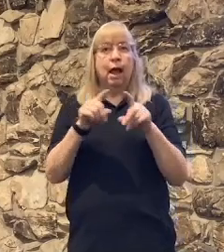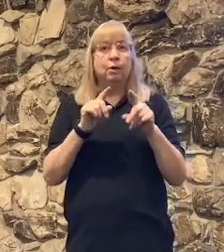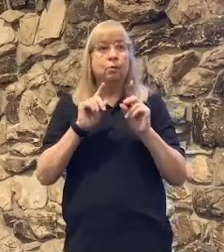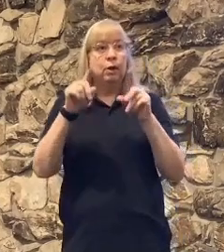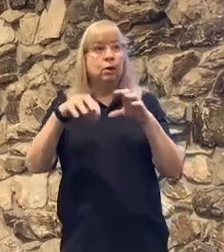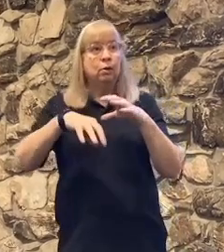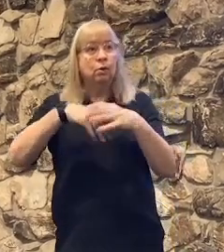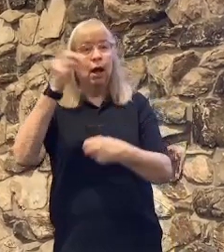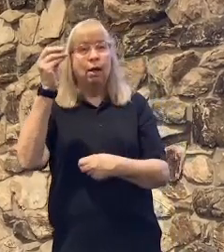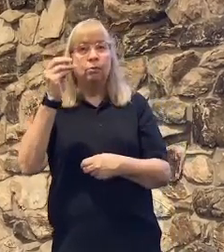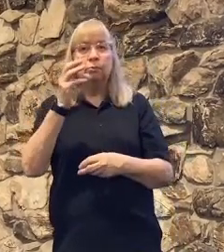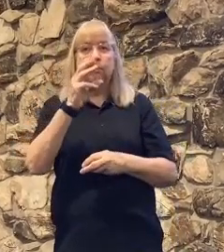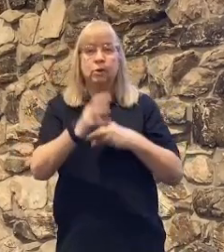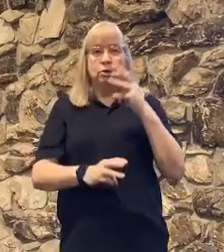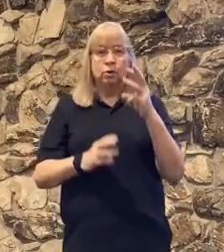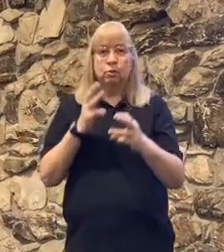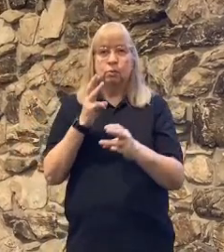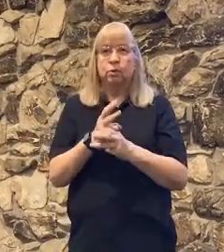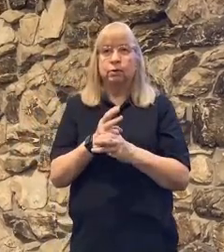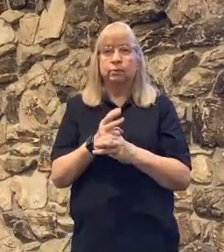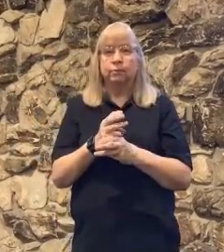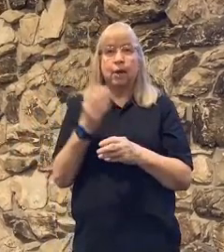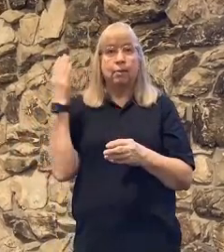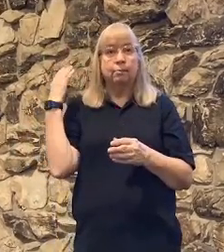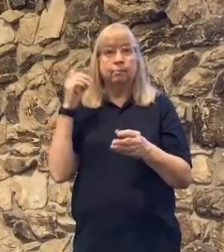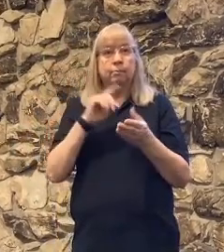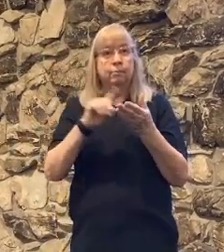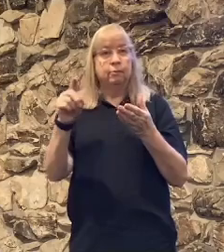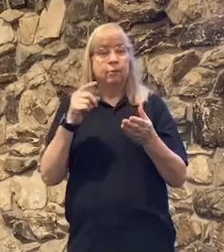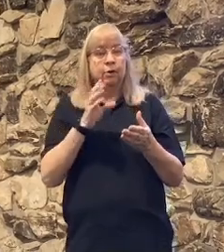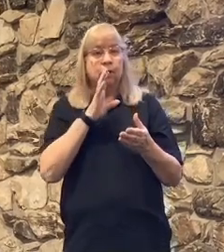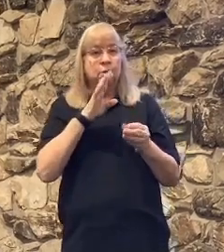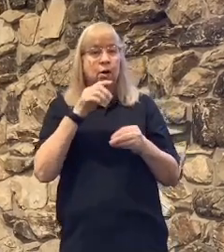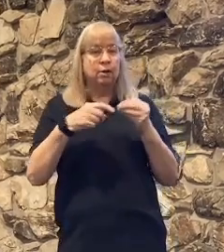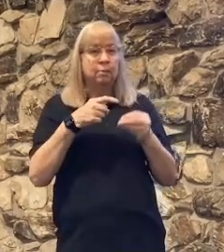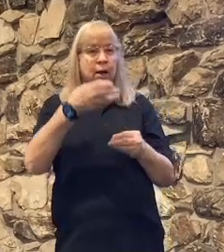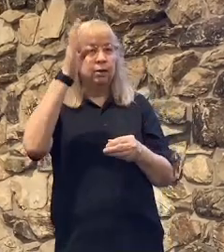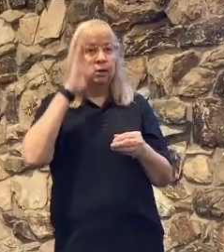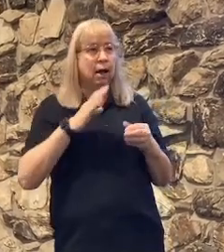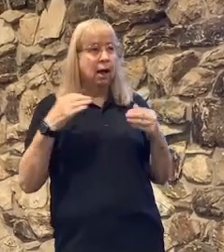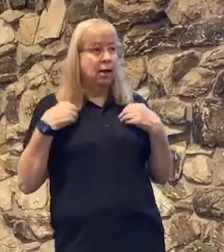world. Last week, we talked about God has faith in us.